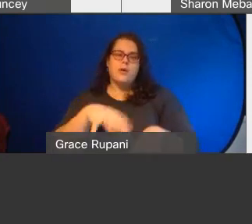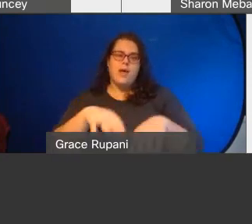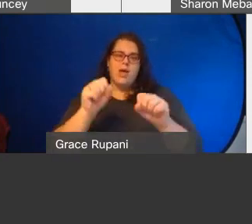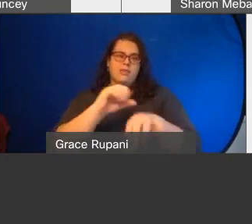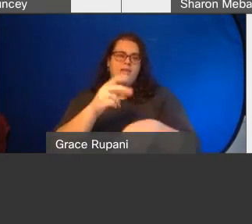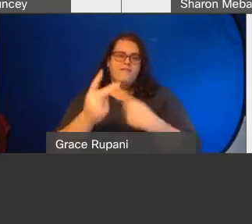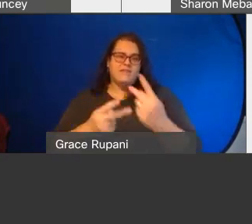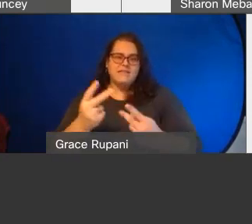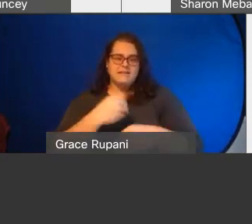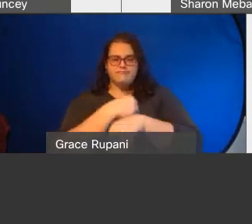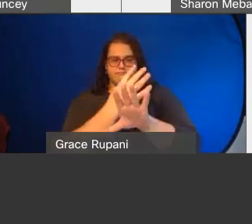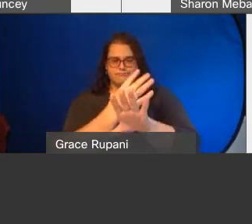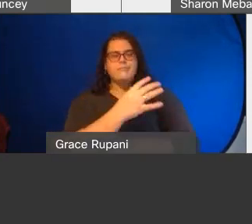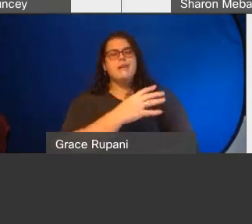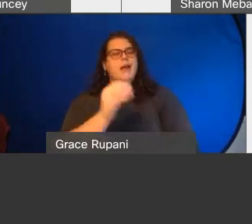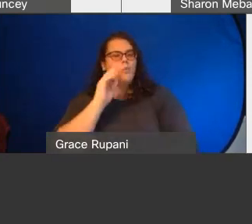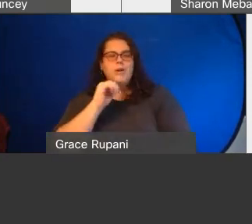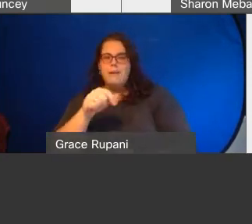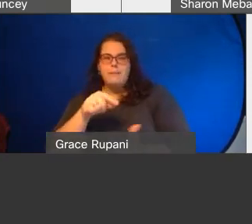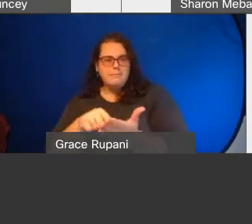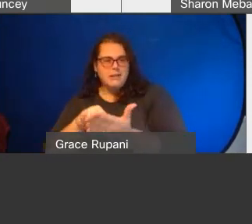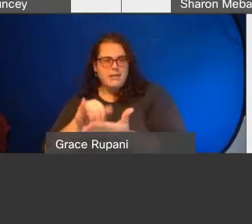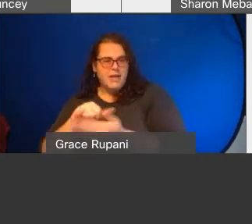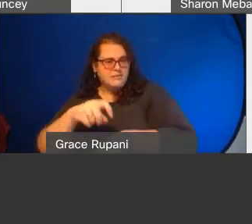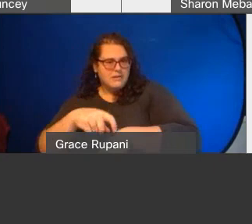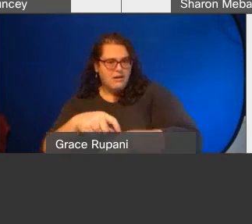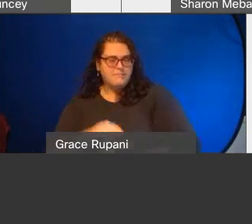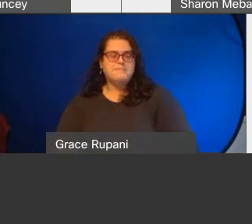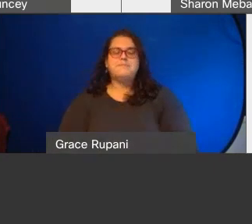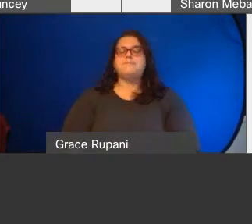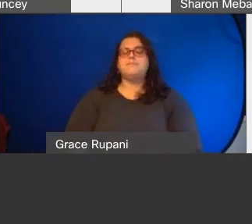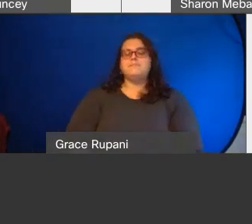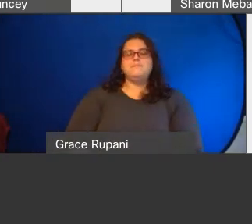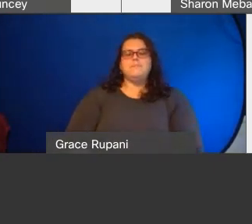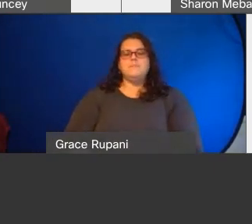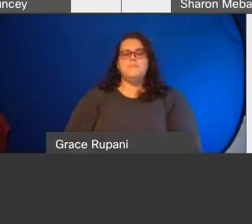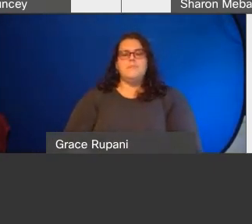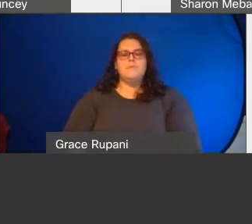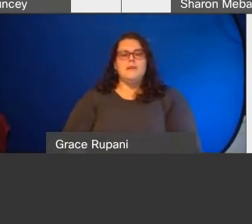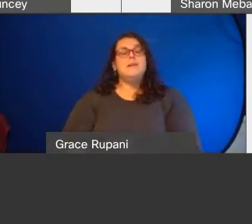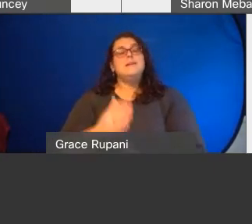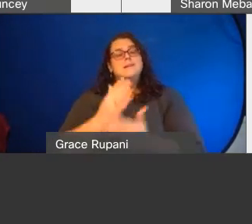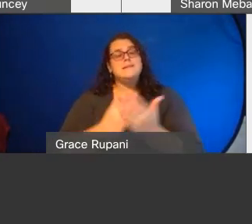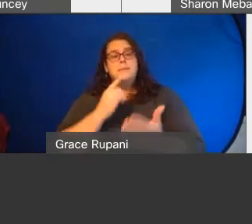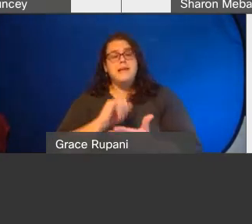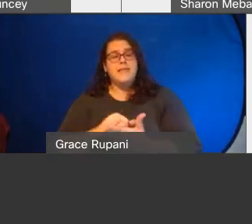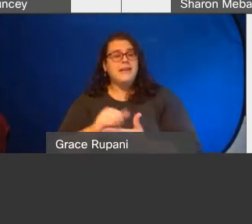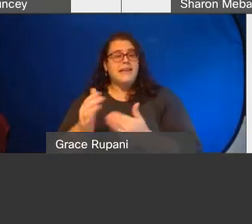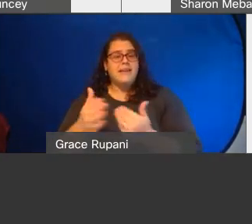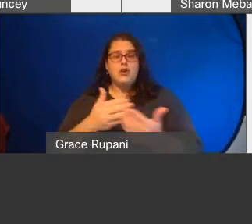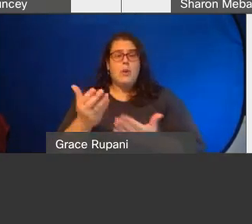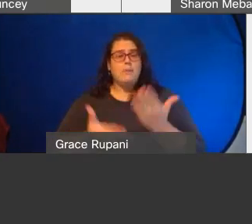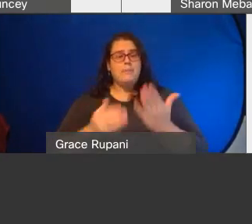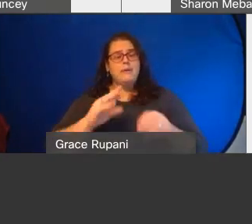Some service coordinators are saying that even if a person is provided ER service in the community out of